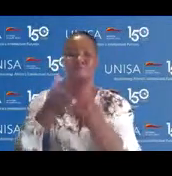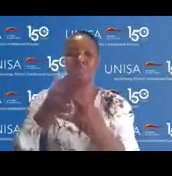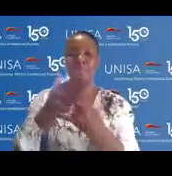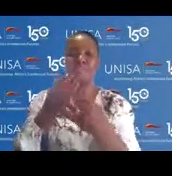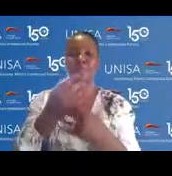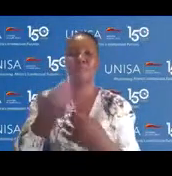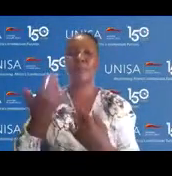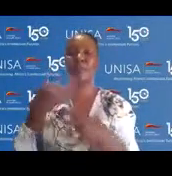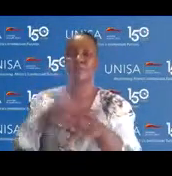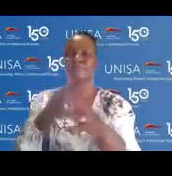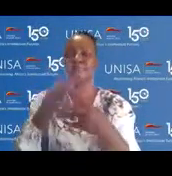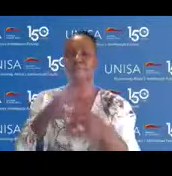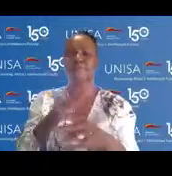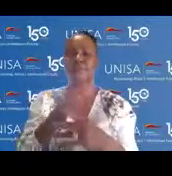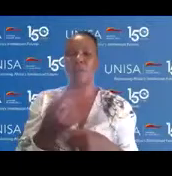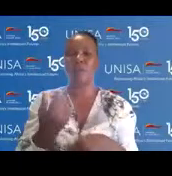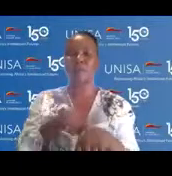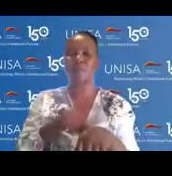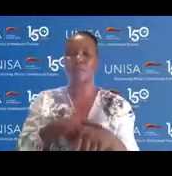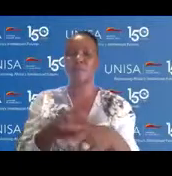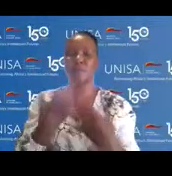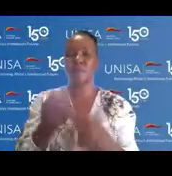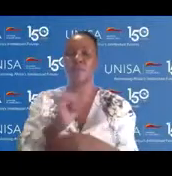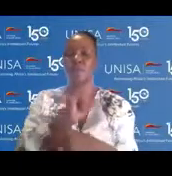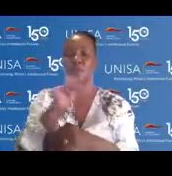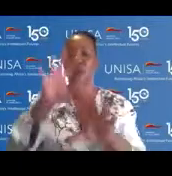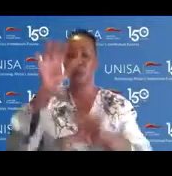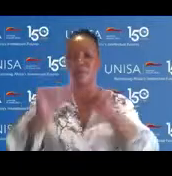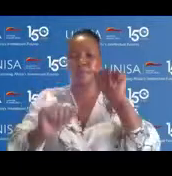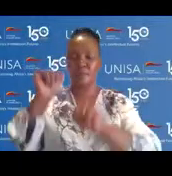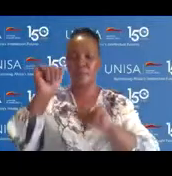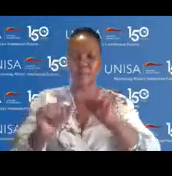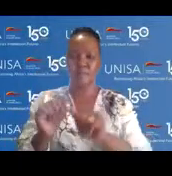that during your assessment.